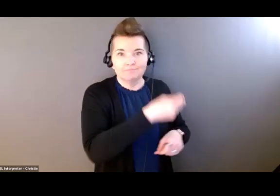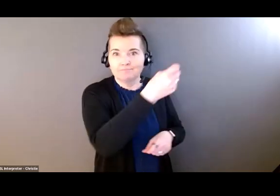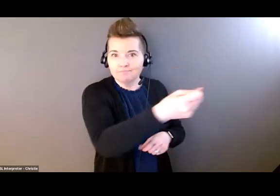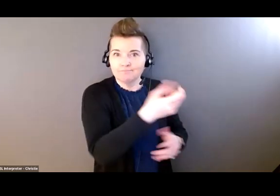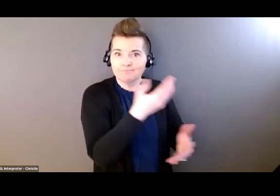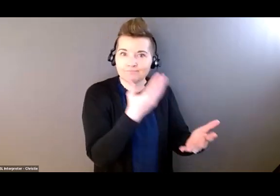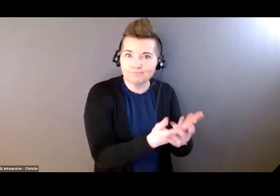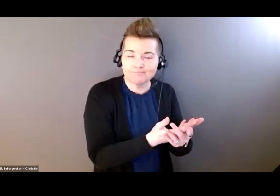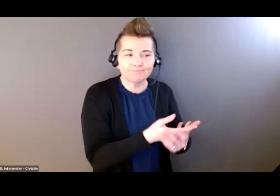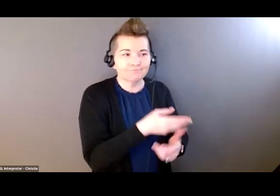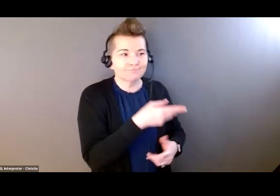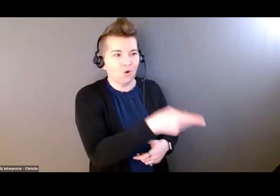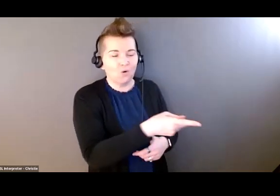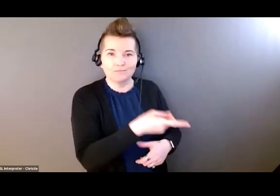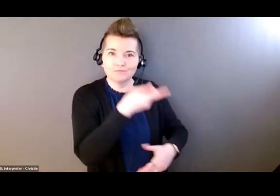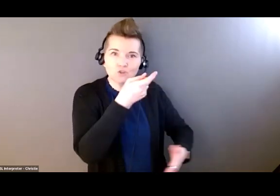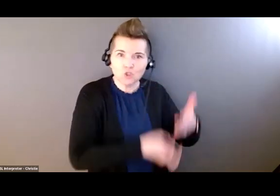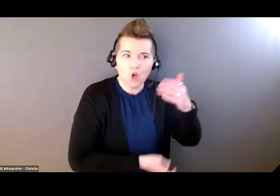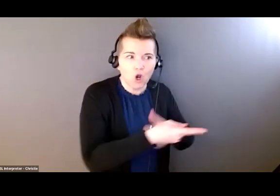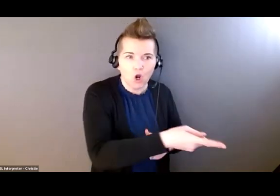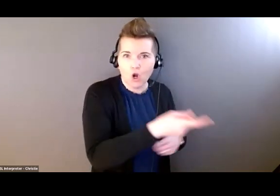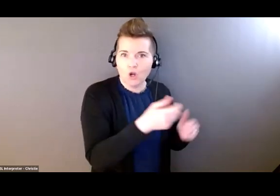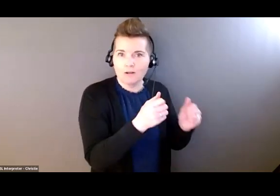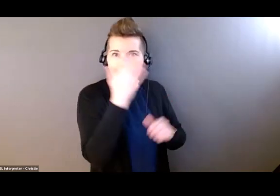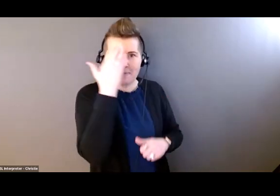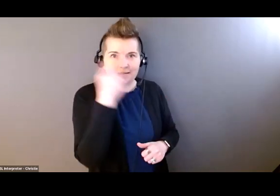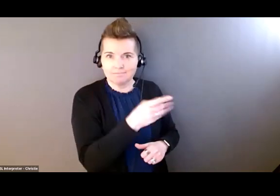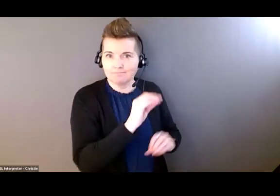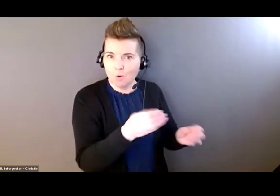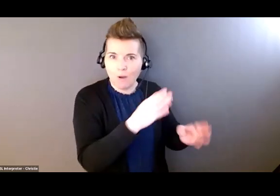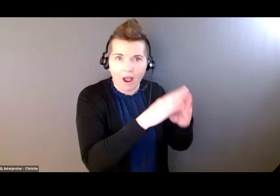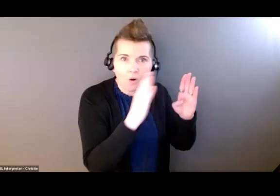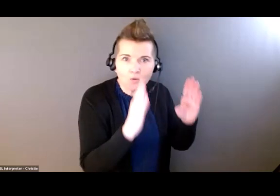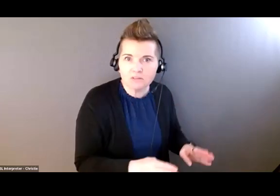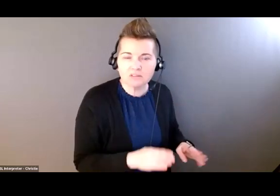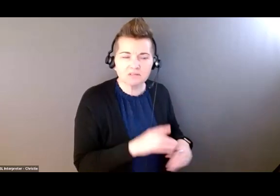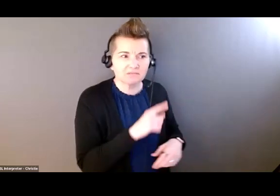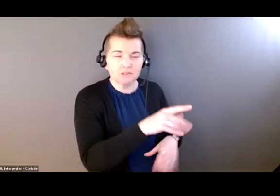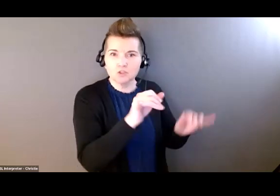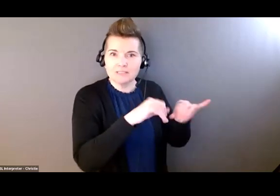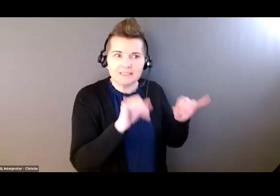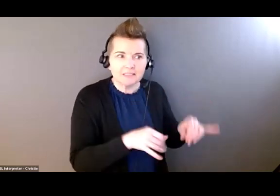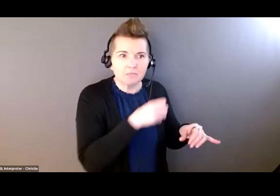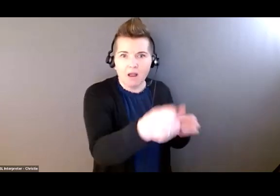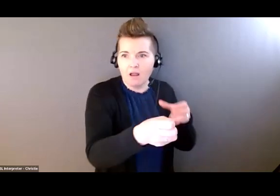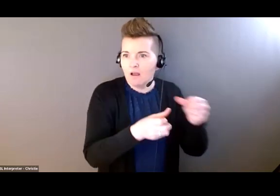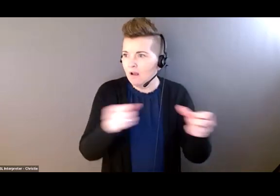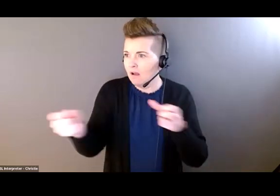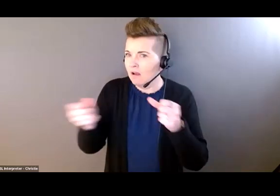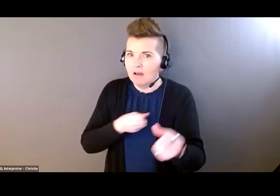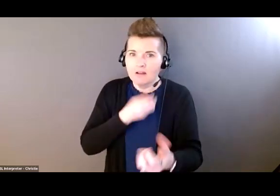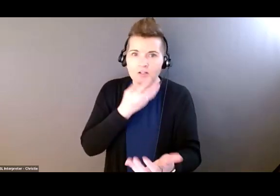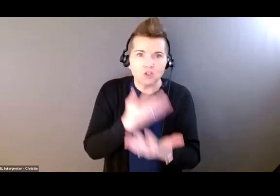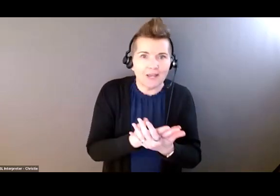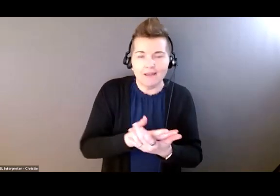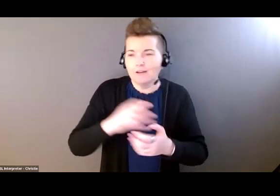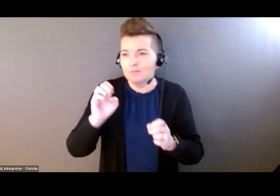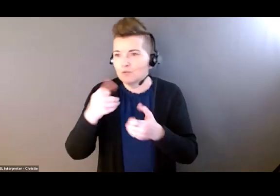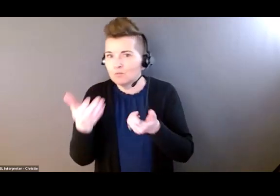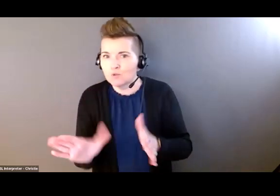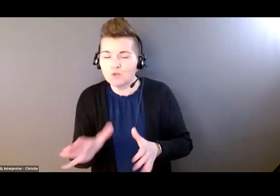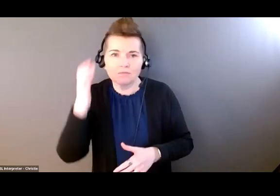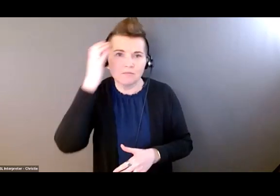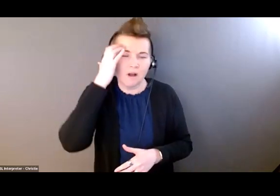medical services are strained, and so moralizing substance use or criminalizing houselessness strains the health system